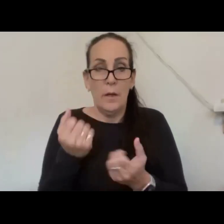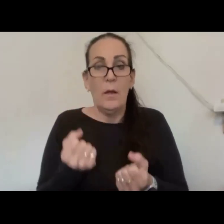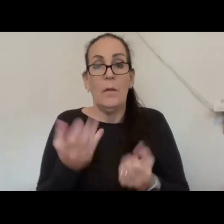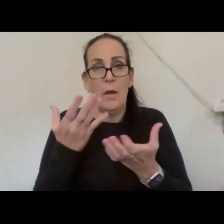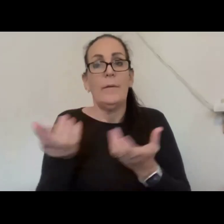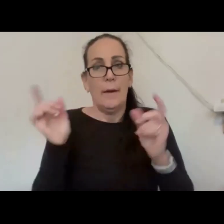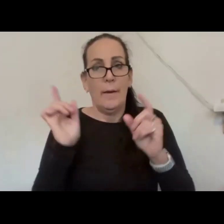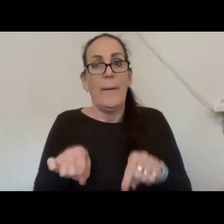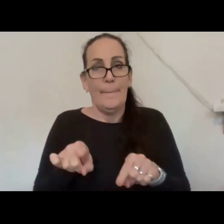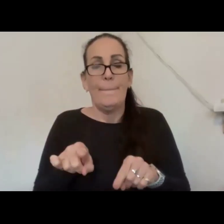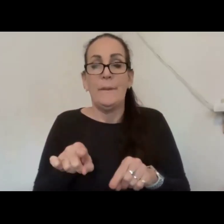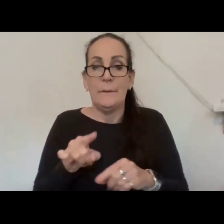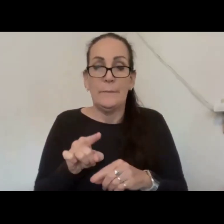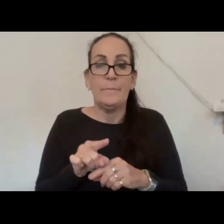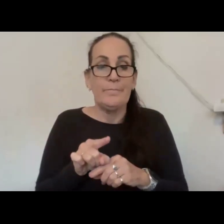our